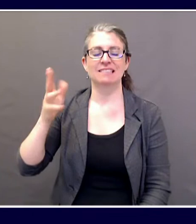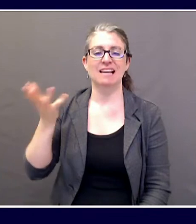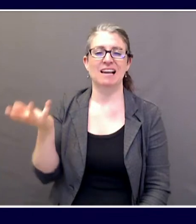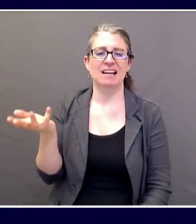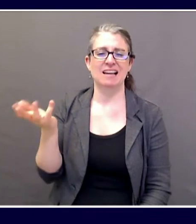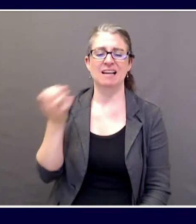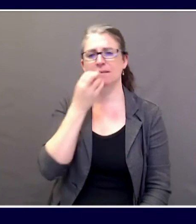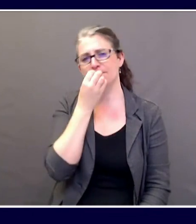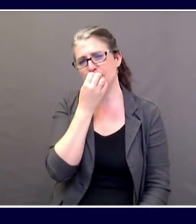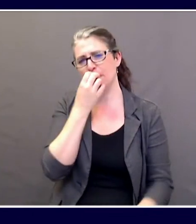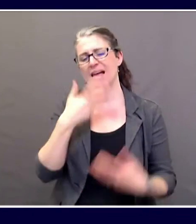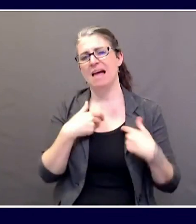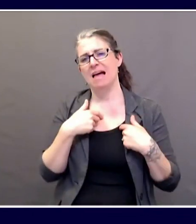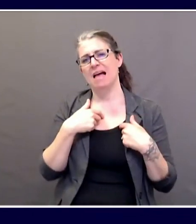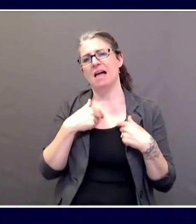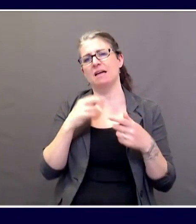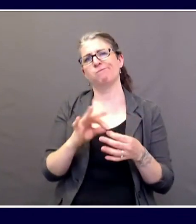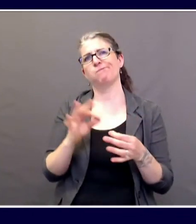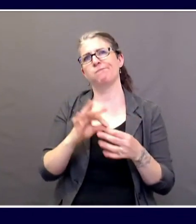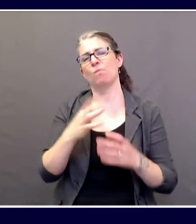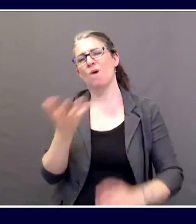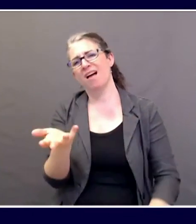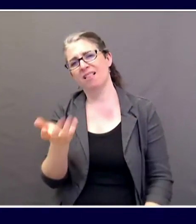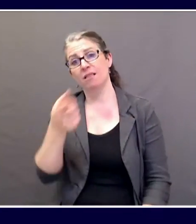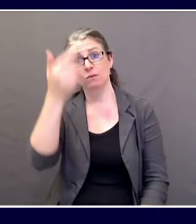immunity threshold, and what would it be?